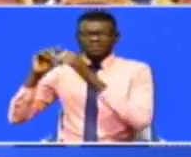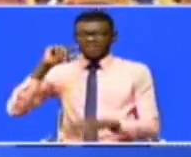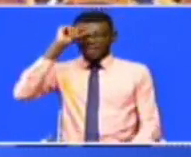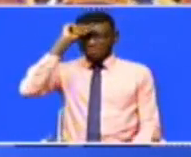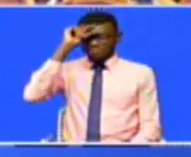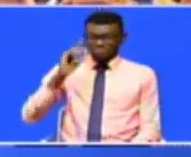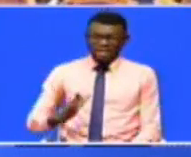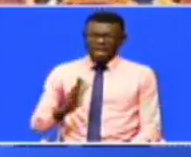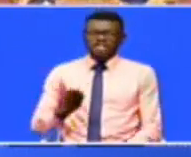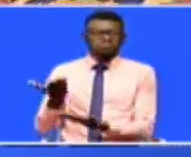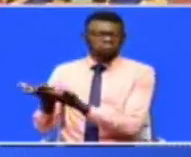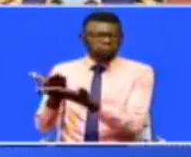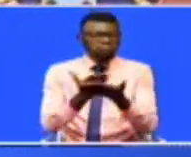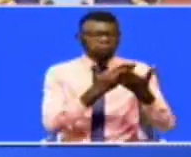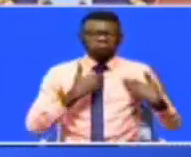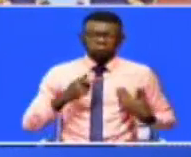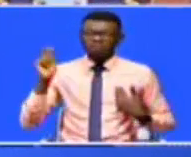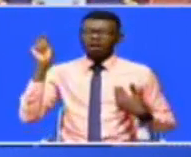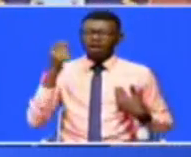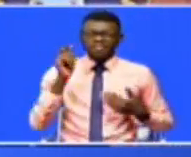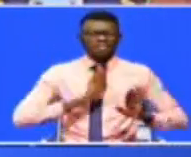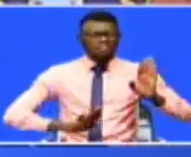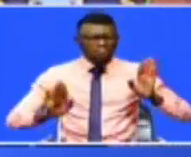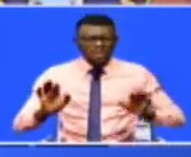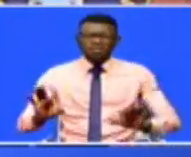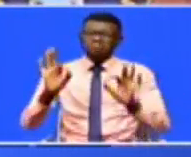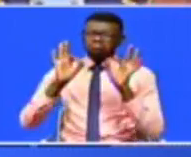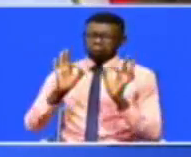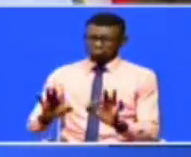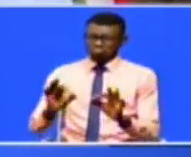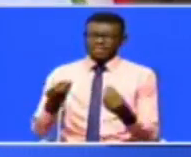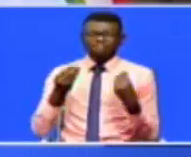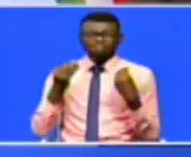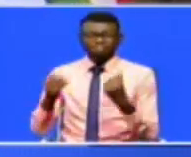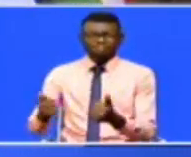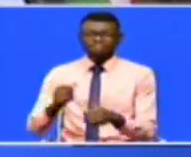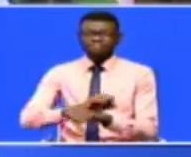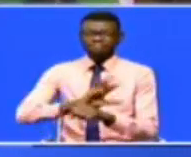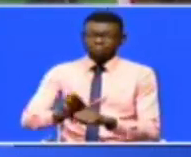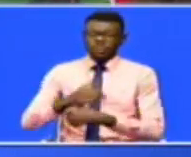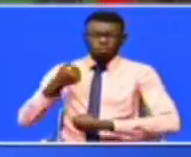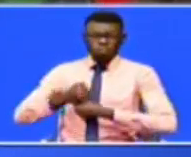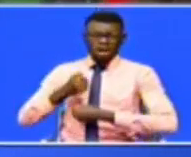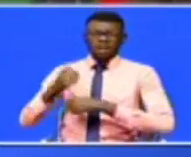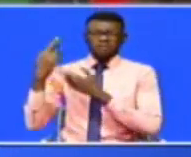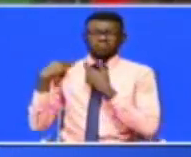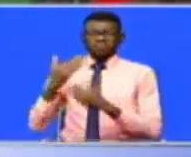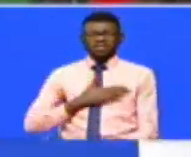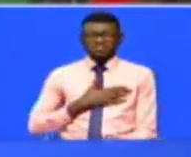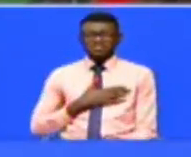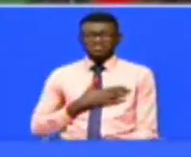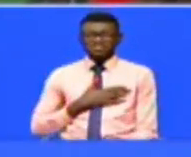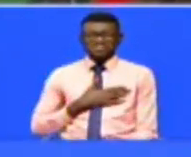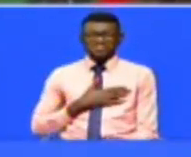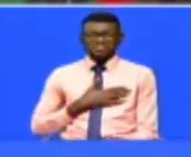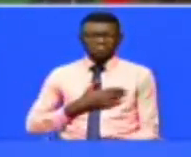Kingi called on Kenyans to have self-discipline in order to combat the virus. Kazi kwetu sasa